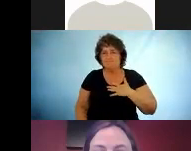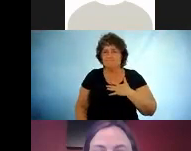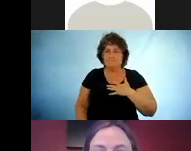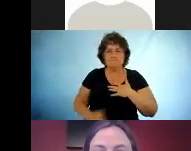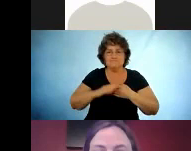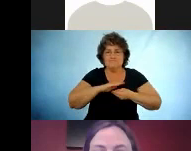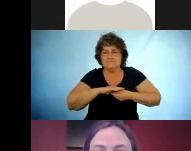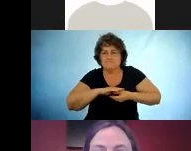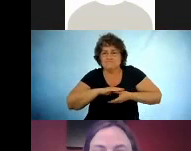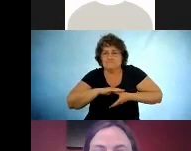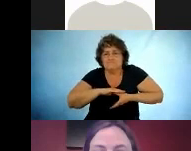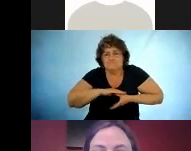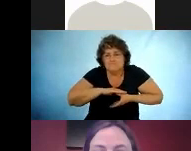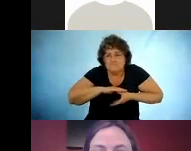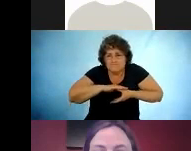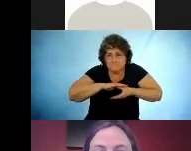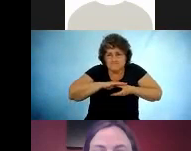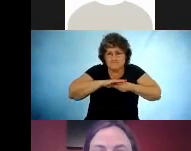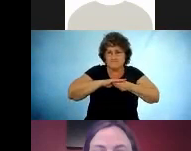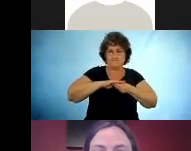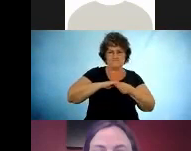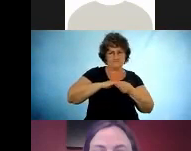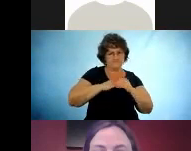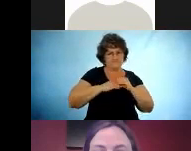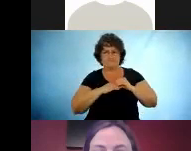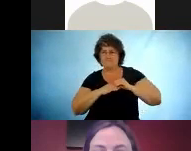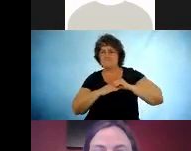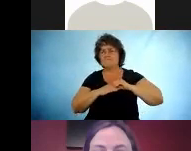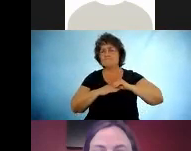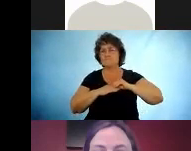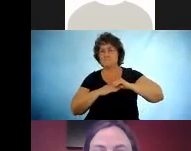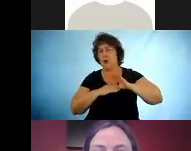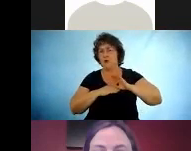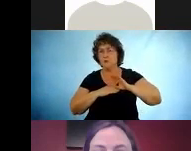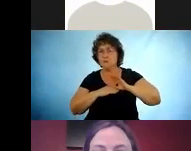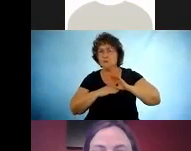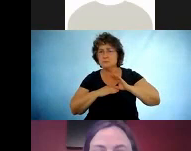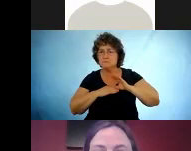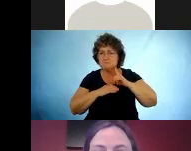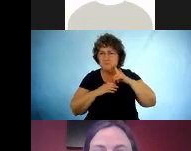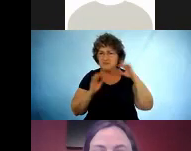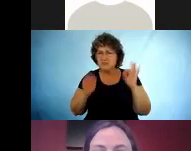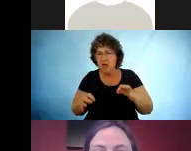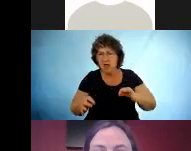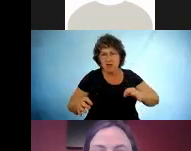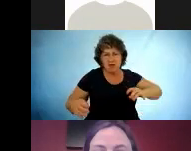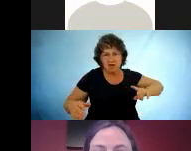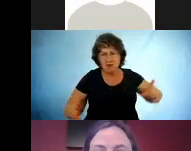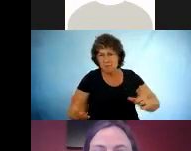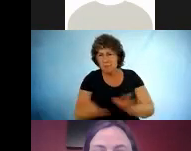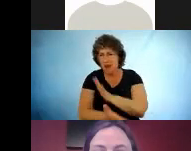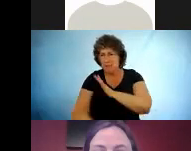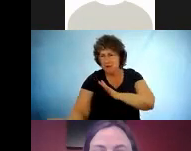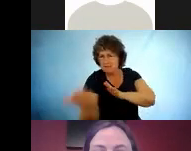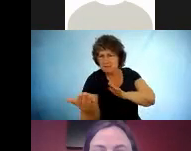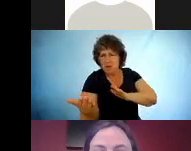a handful of crayons and big butcher sheets. I started draft plans I'd long feared to speak. I said goals for 1